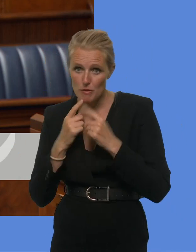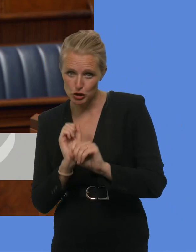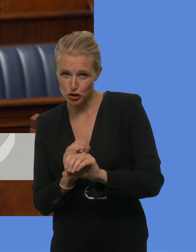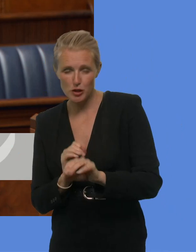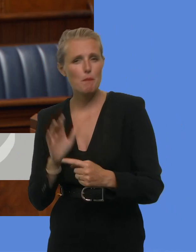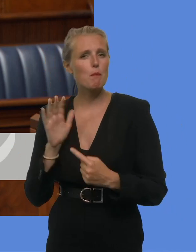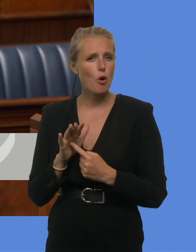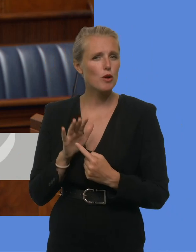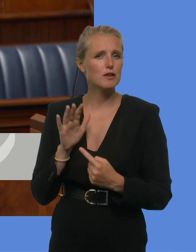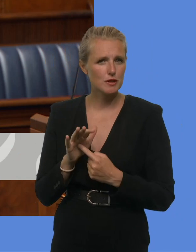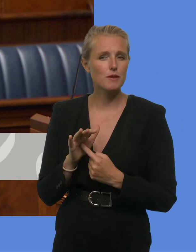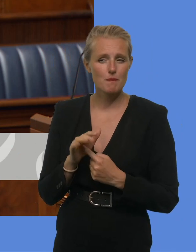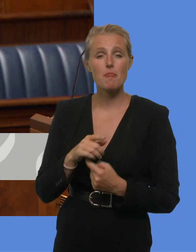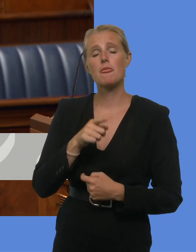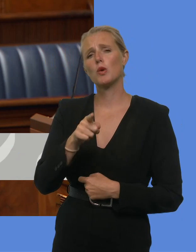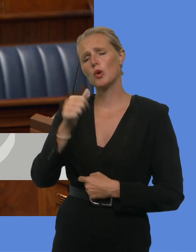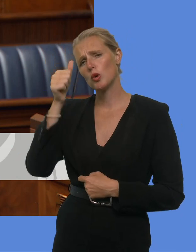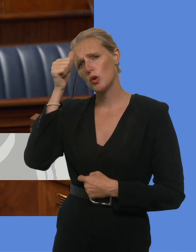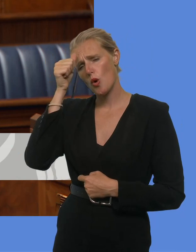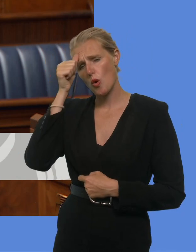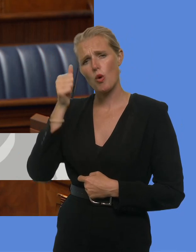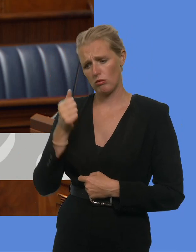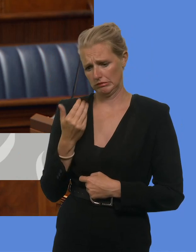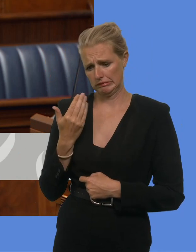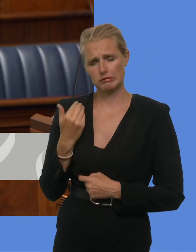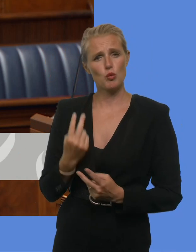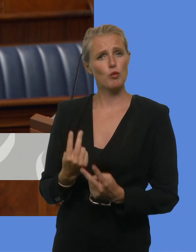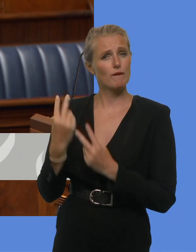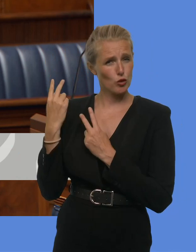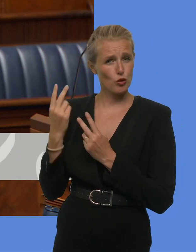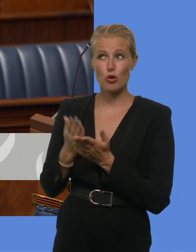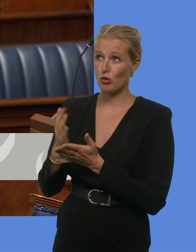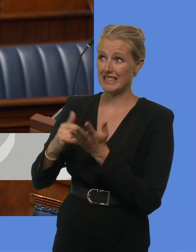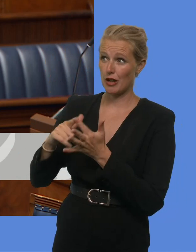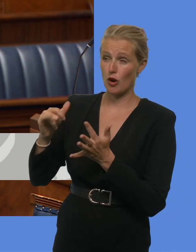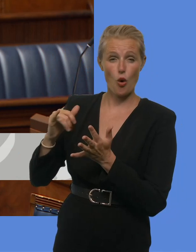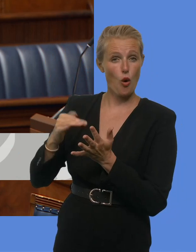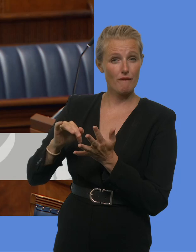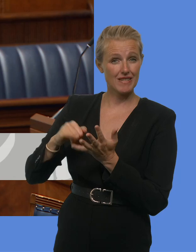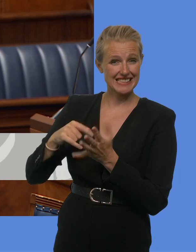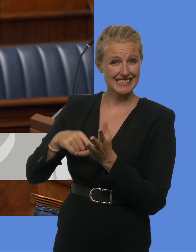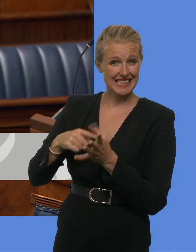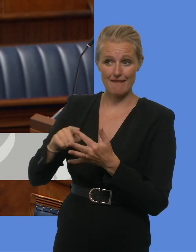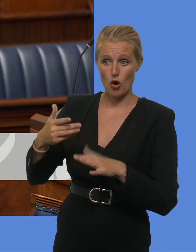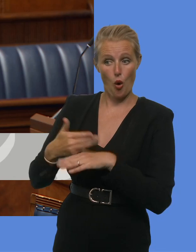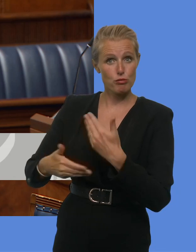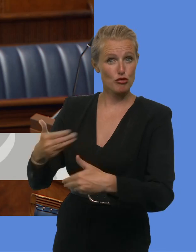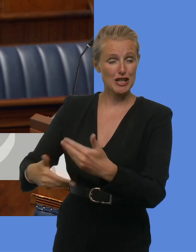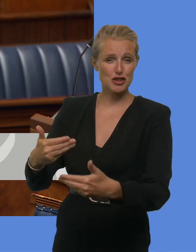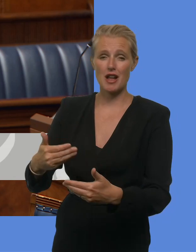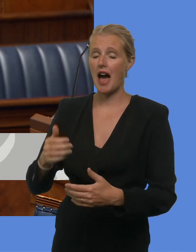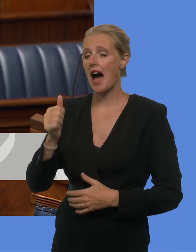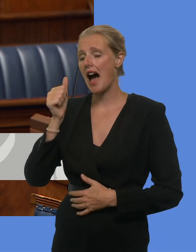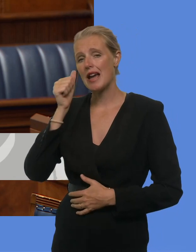And you will also be aware of the review that has just been carried out by the Secretary of State in terms of the operation. So it is far from perfect,